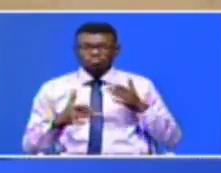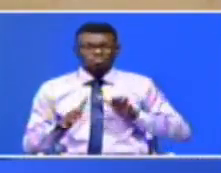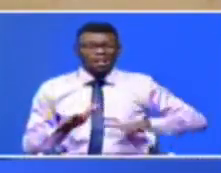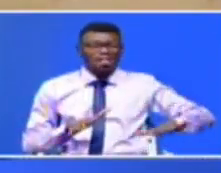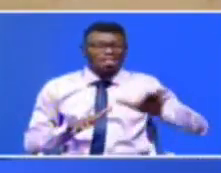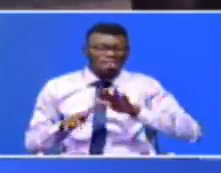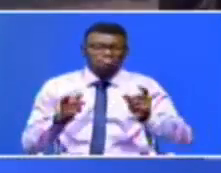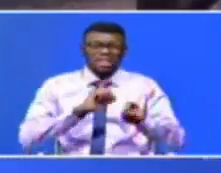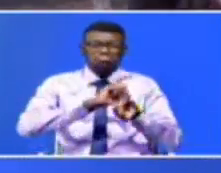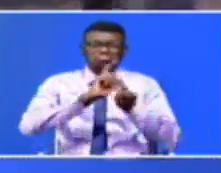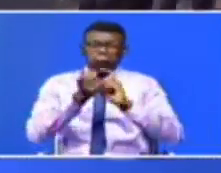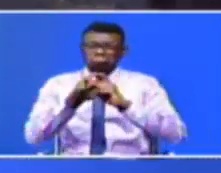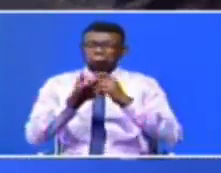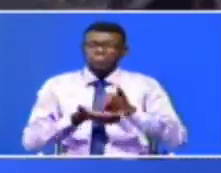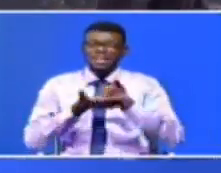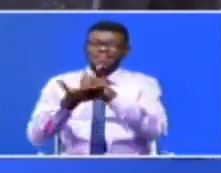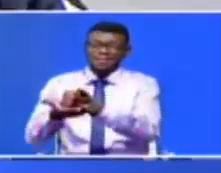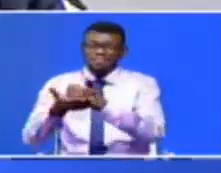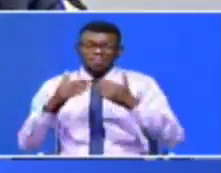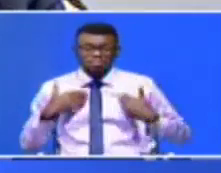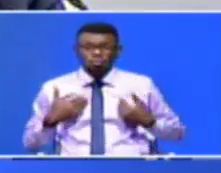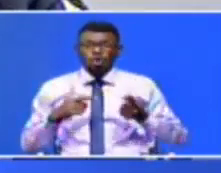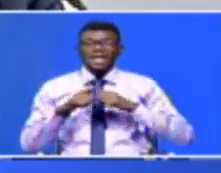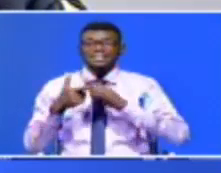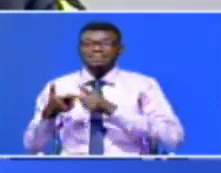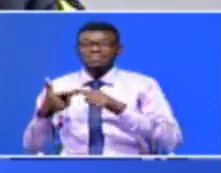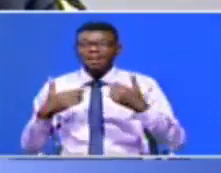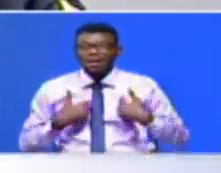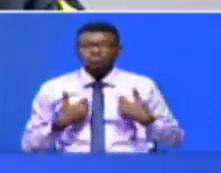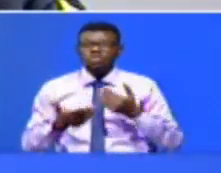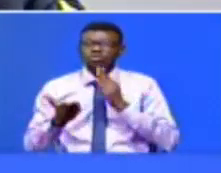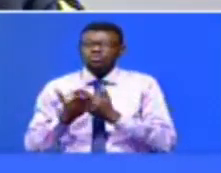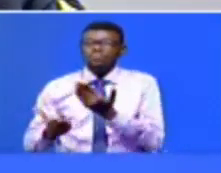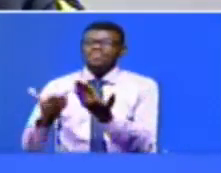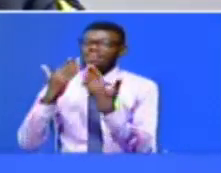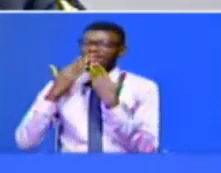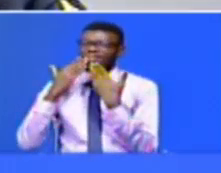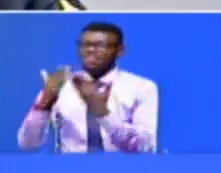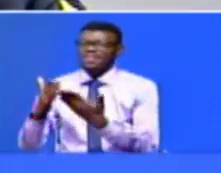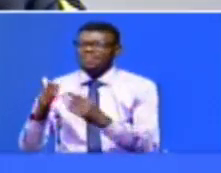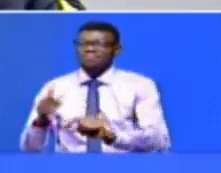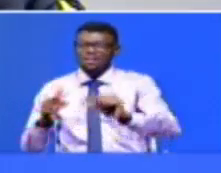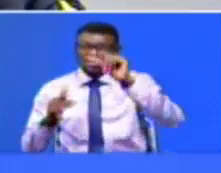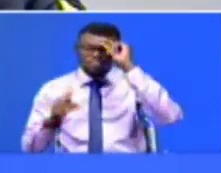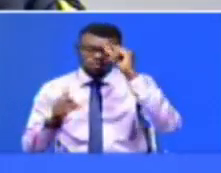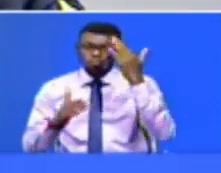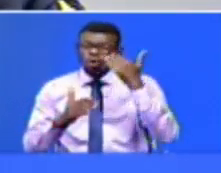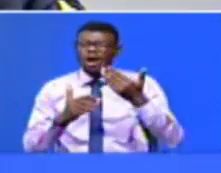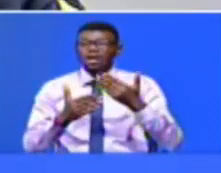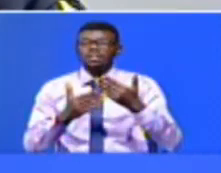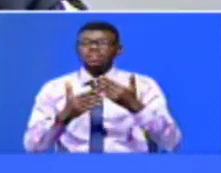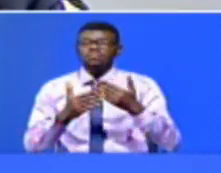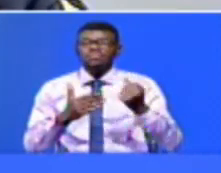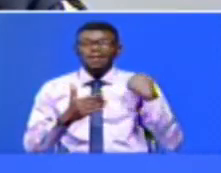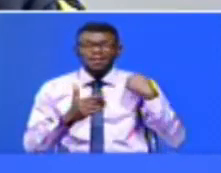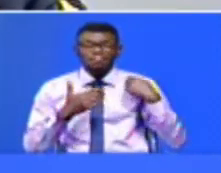begun shifting in favor of persons with albinism. And we really thank the government for coming up with those figures,